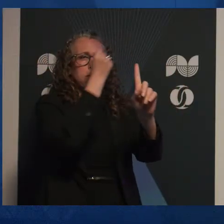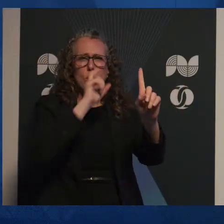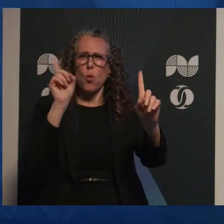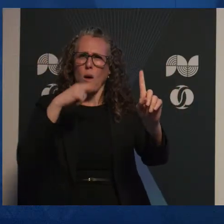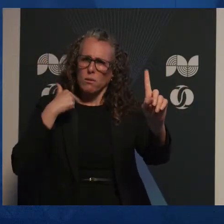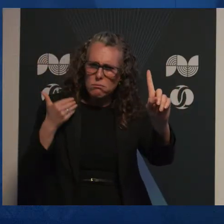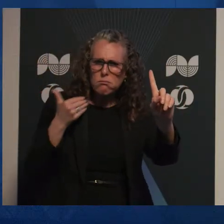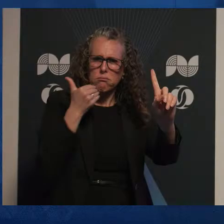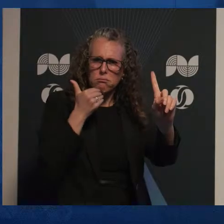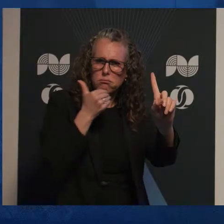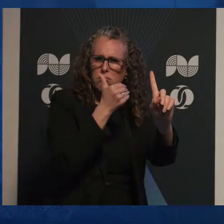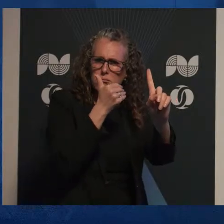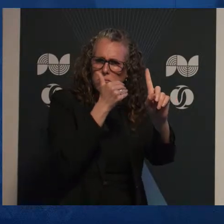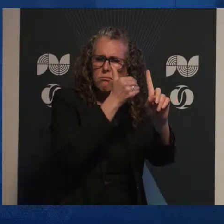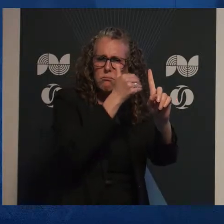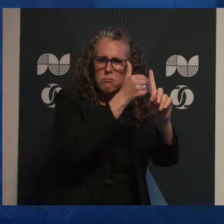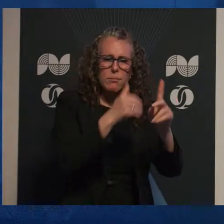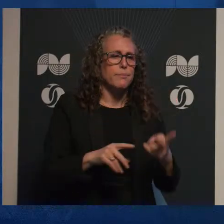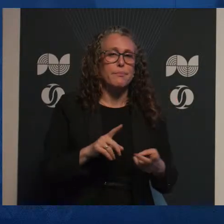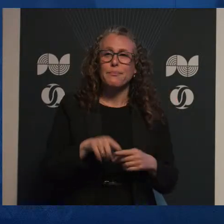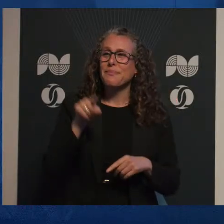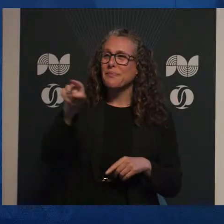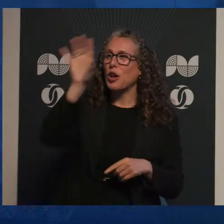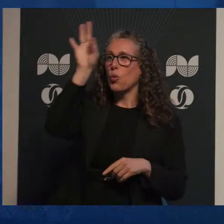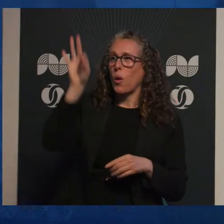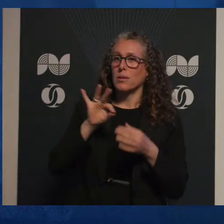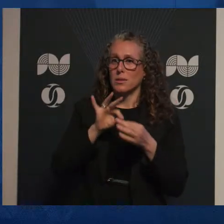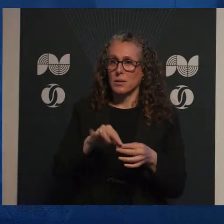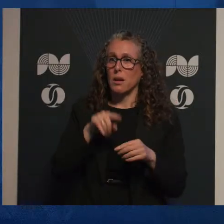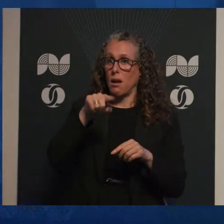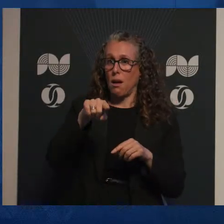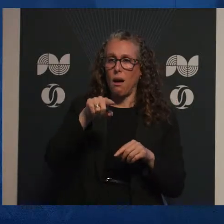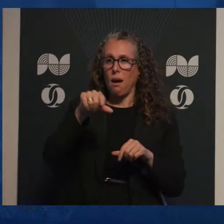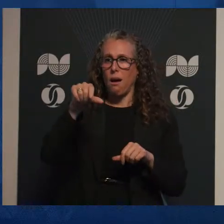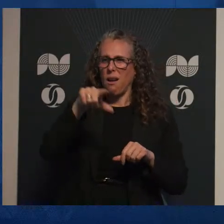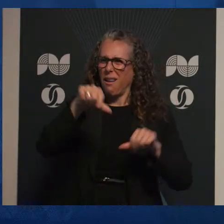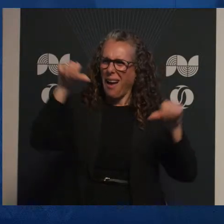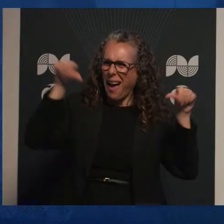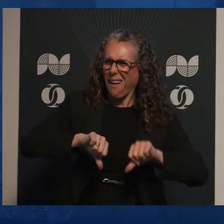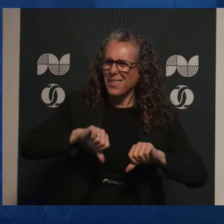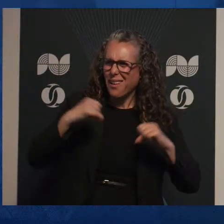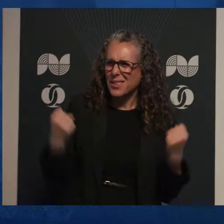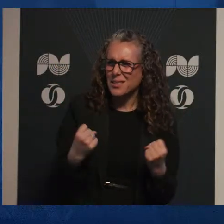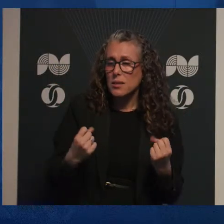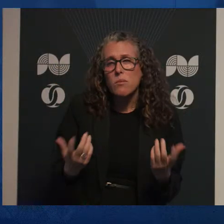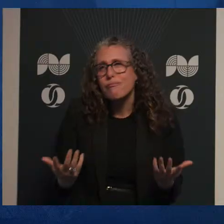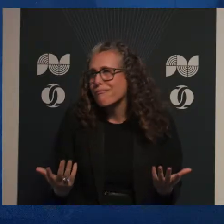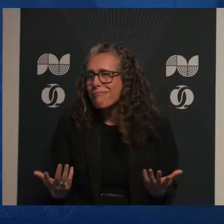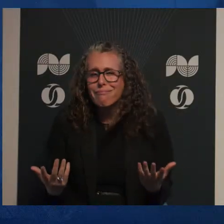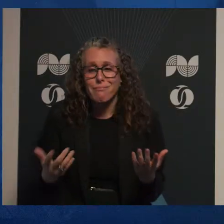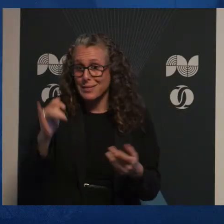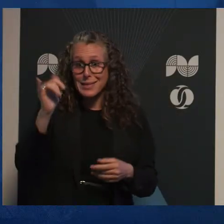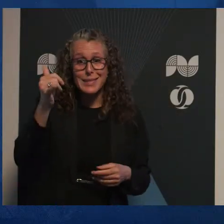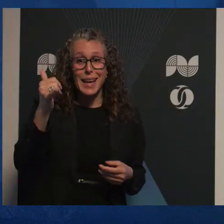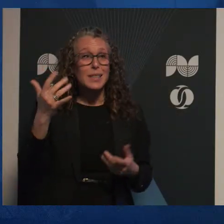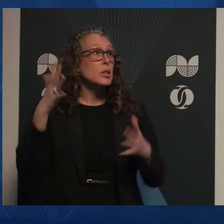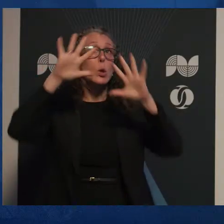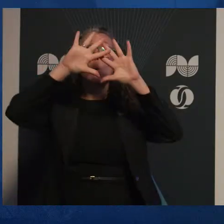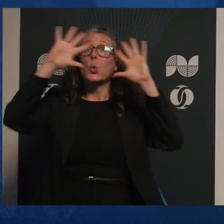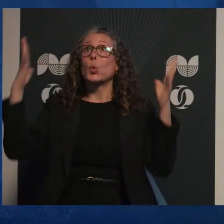last question about bad behaviour, no, I think that's right. I think in a world where there